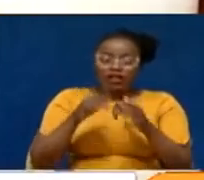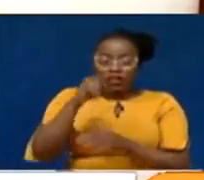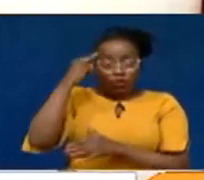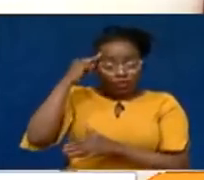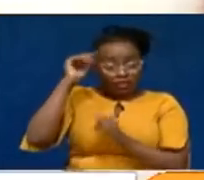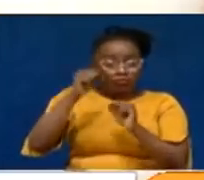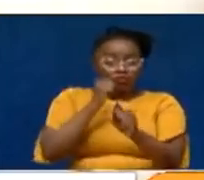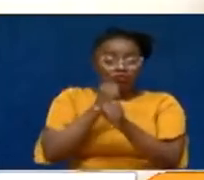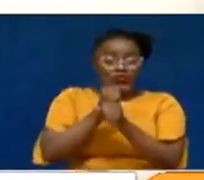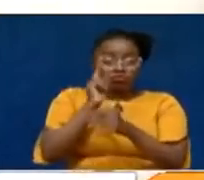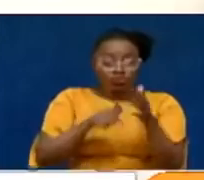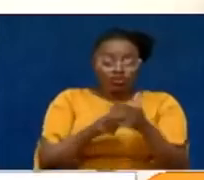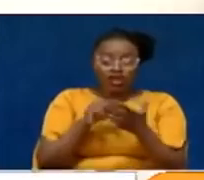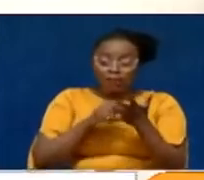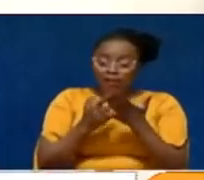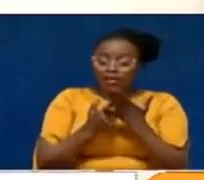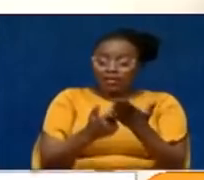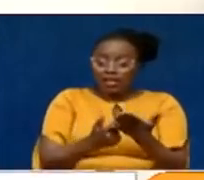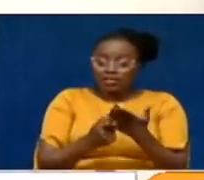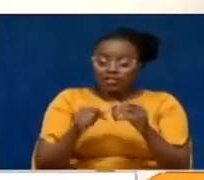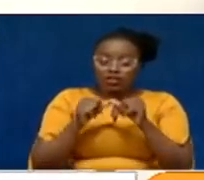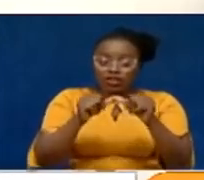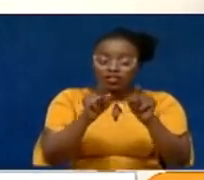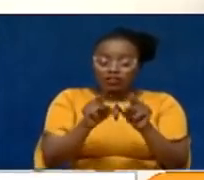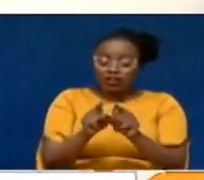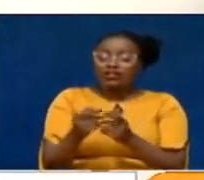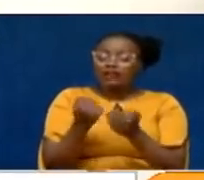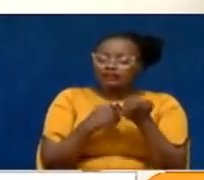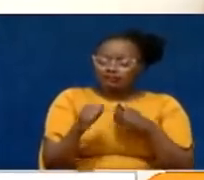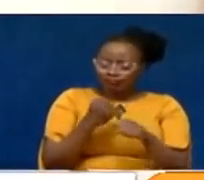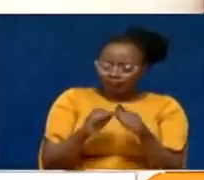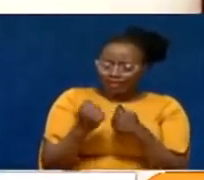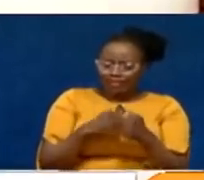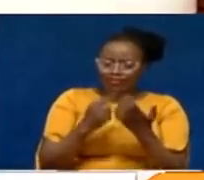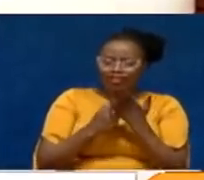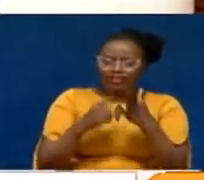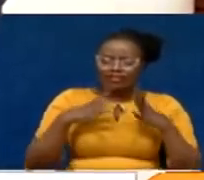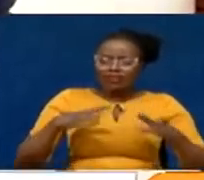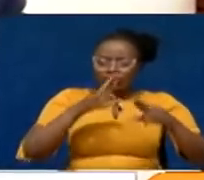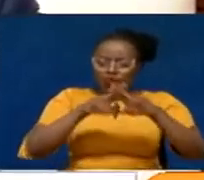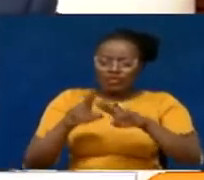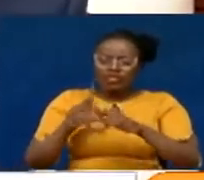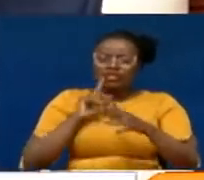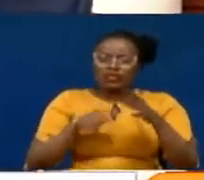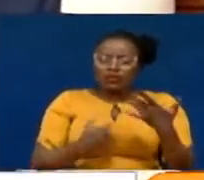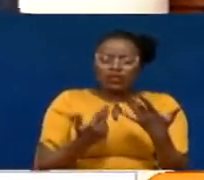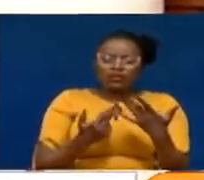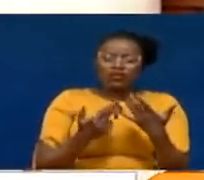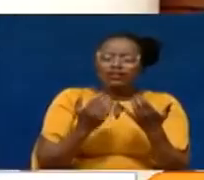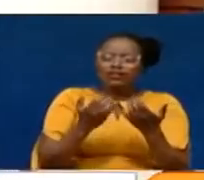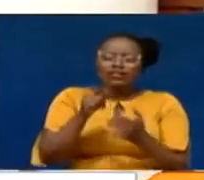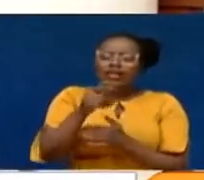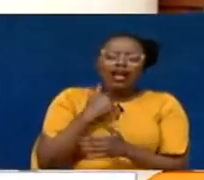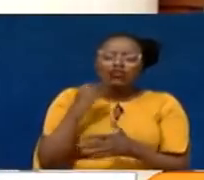think you're going to do? So it's a discussion, but it's a very robust discussion where people sit down and say, what is in it for